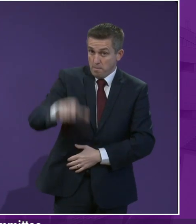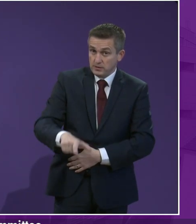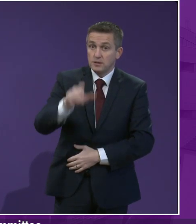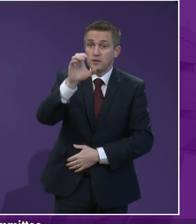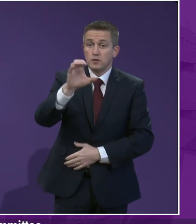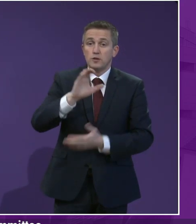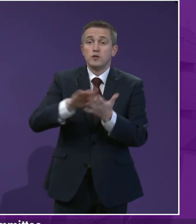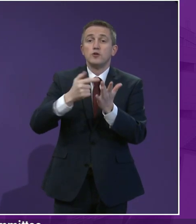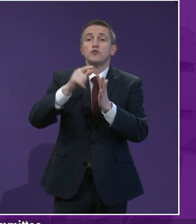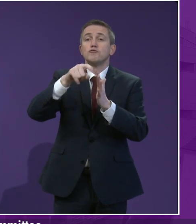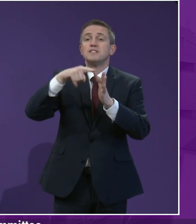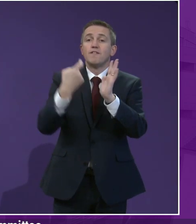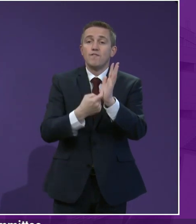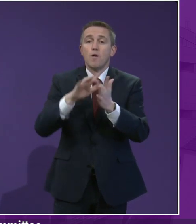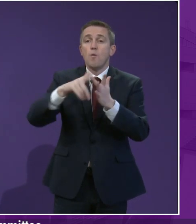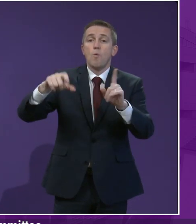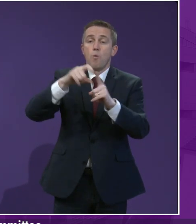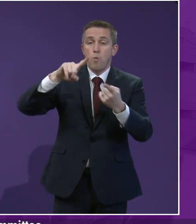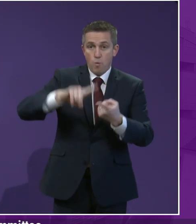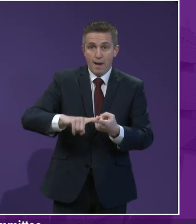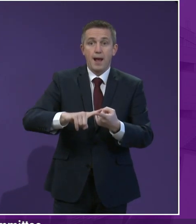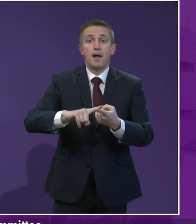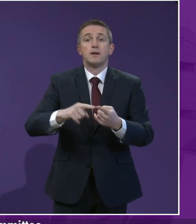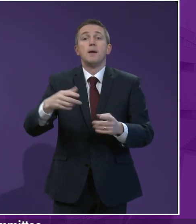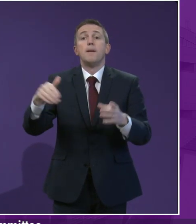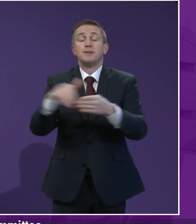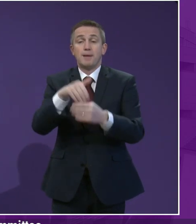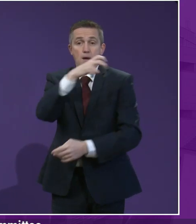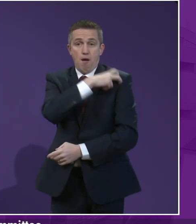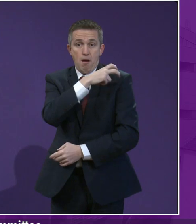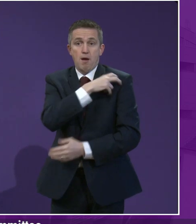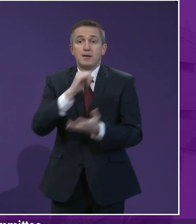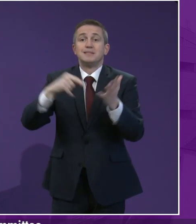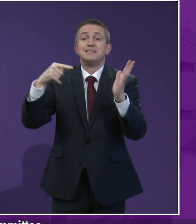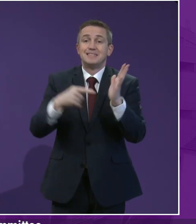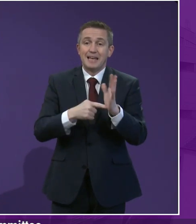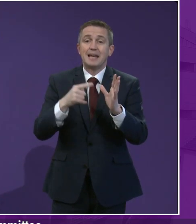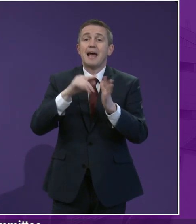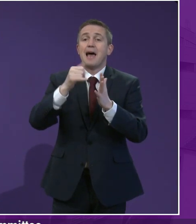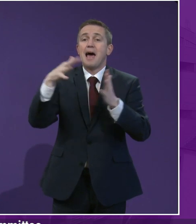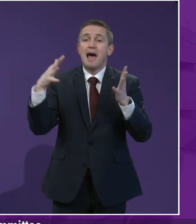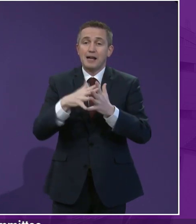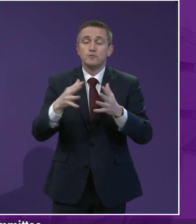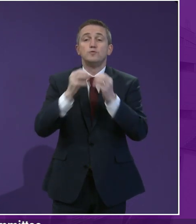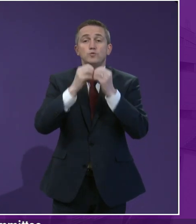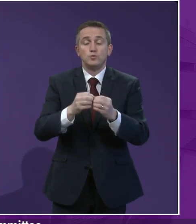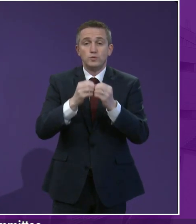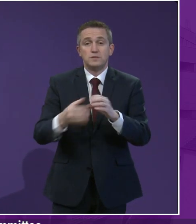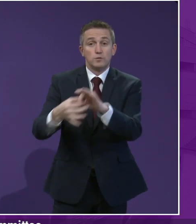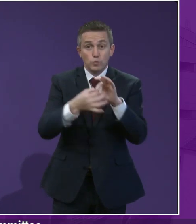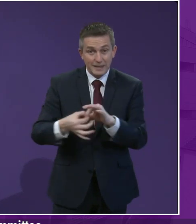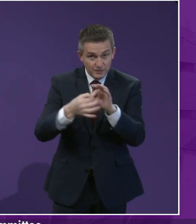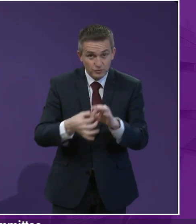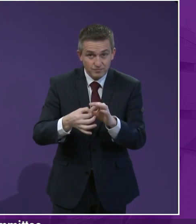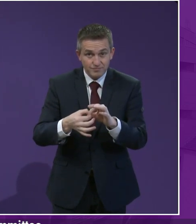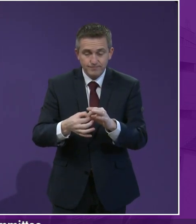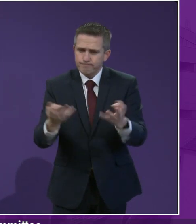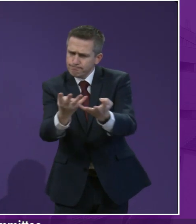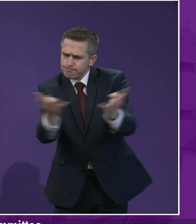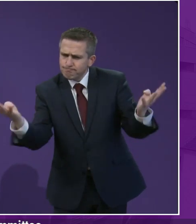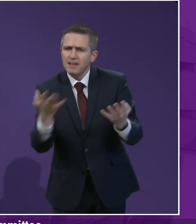Students Representative Council. Rebecca Scarlett, who is a Senior Policy and Information Officer with LEAD.